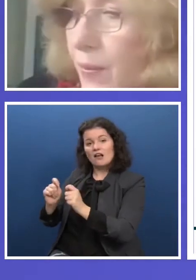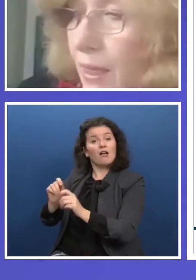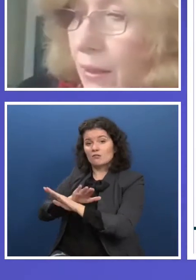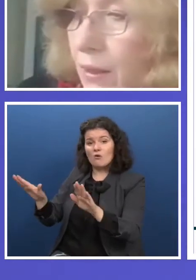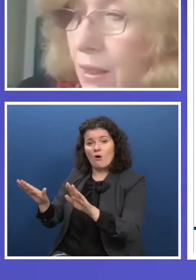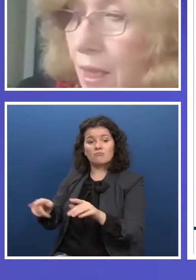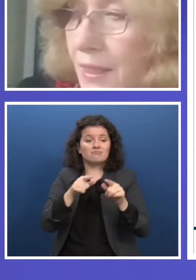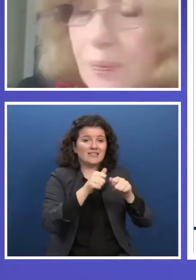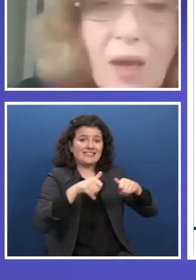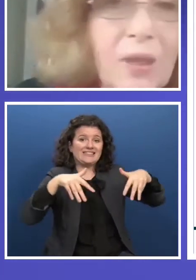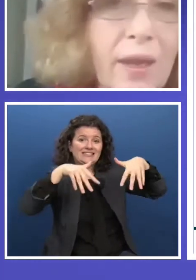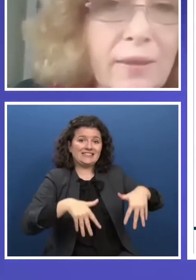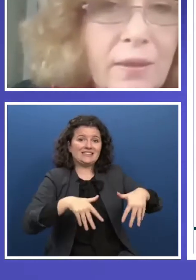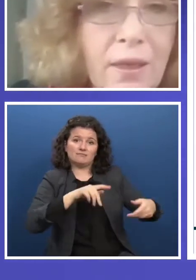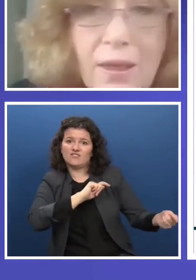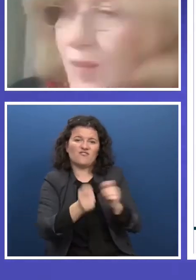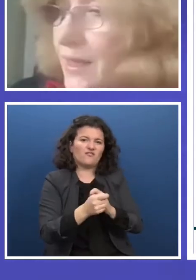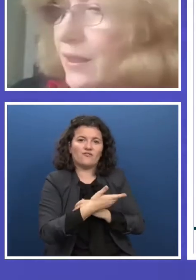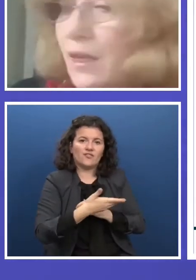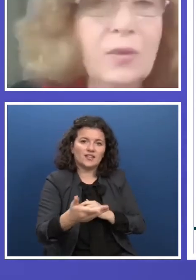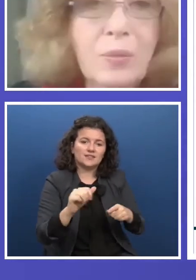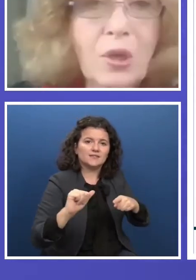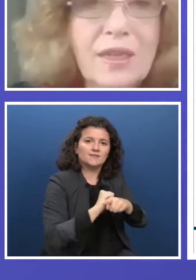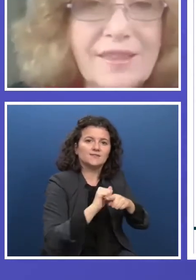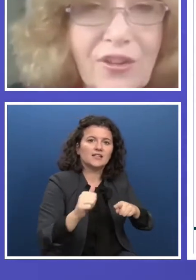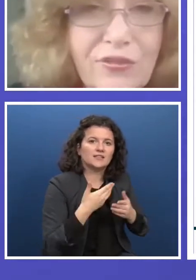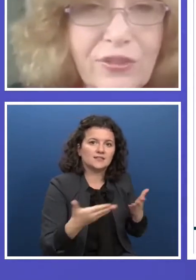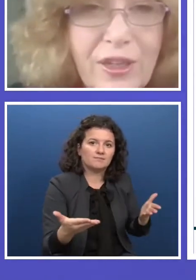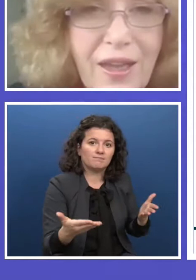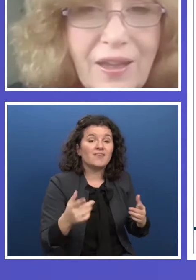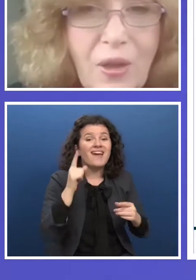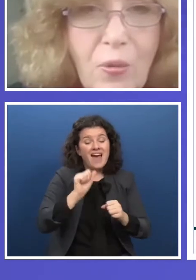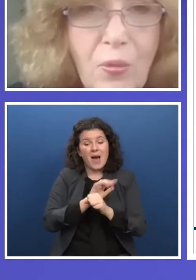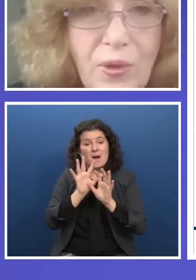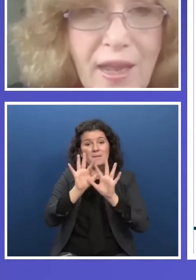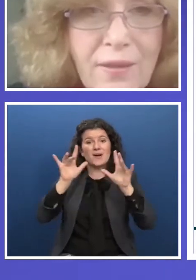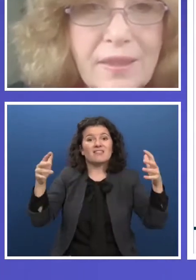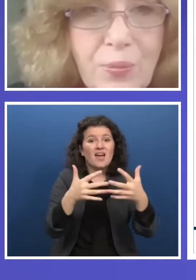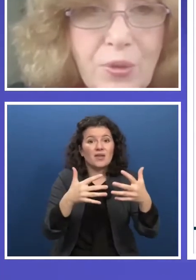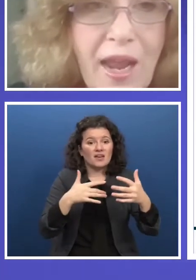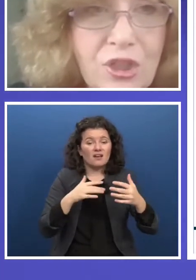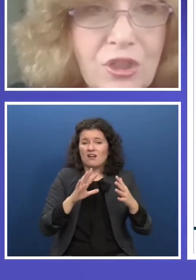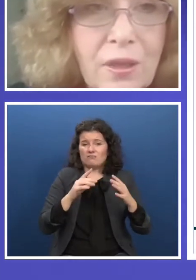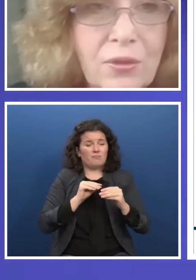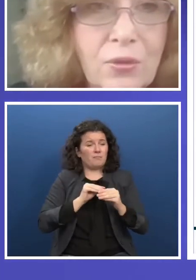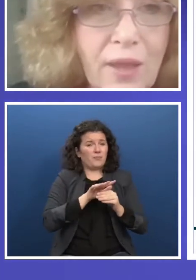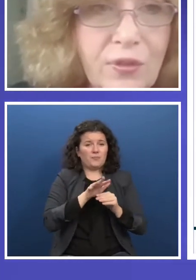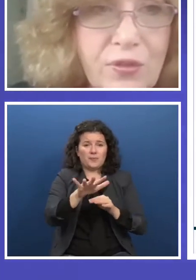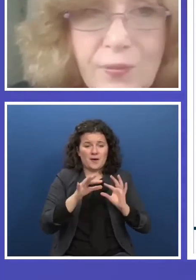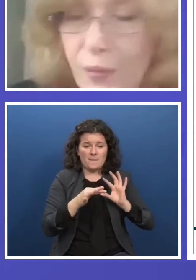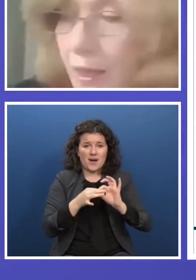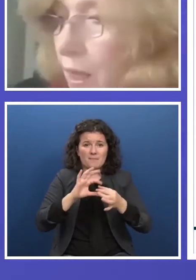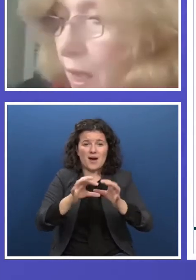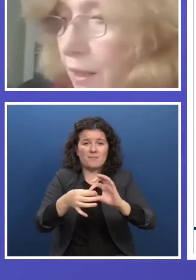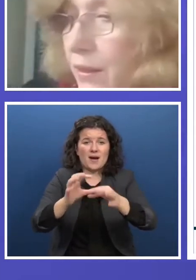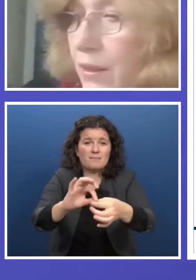is systemic, and this pipeline isn't going to unblock itself without deliberate action at all